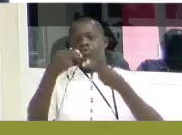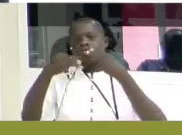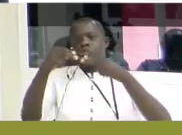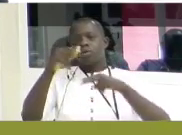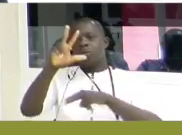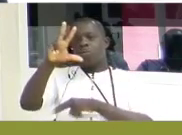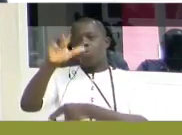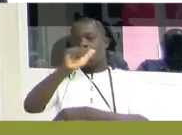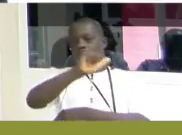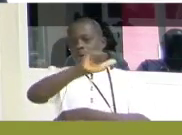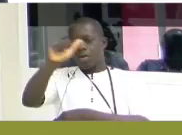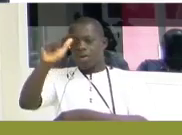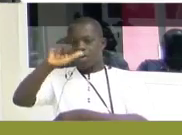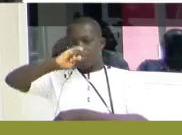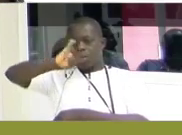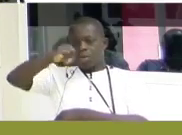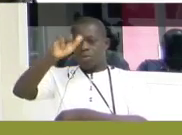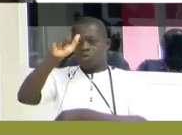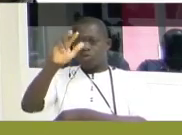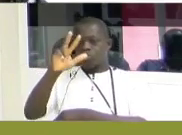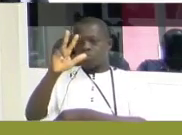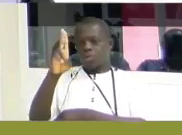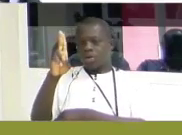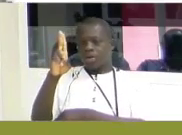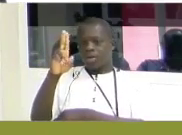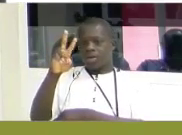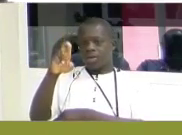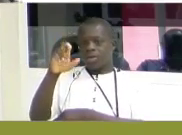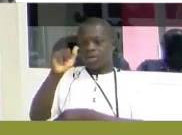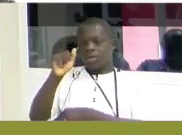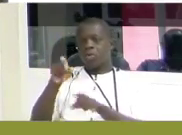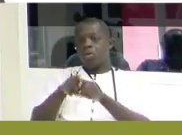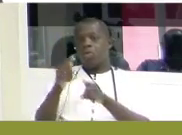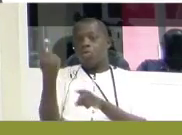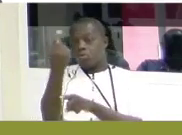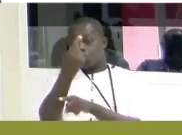Wajuara. The only hypocrisy came when Wajuara